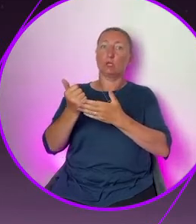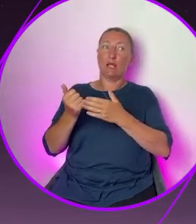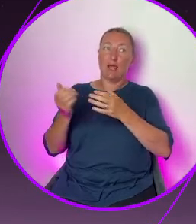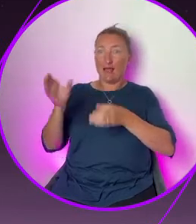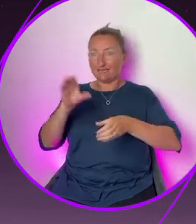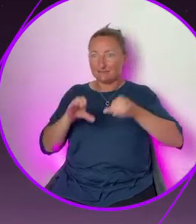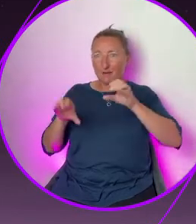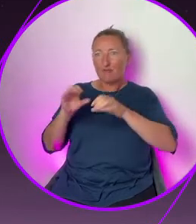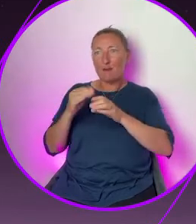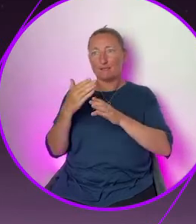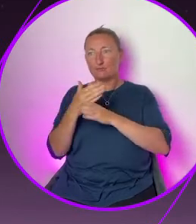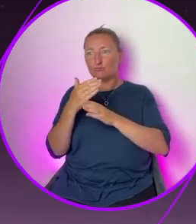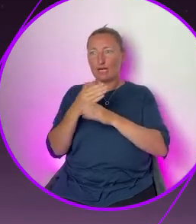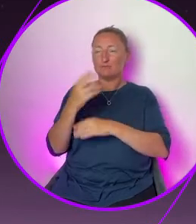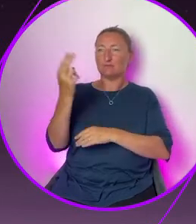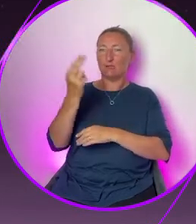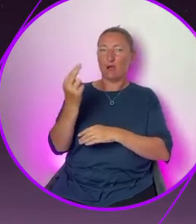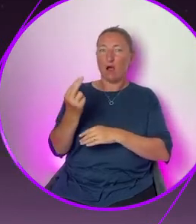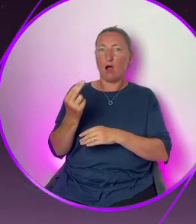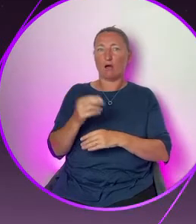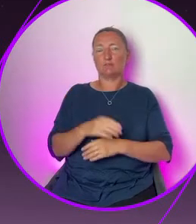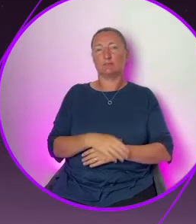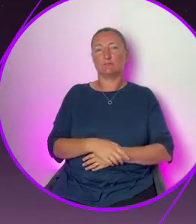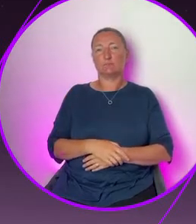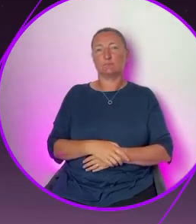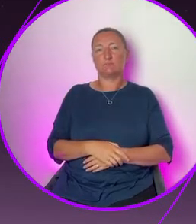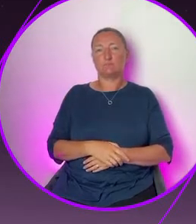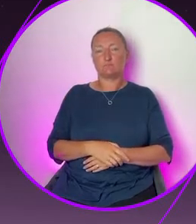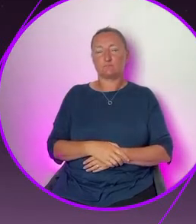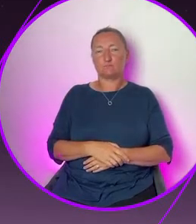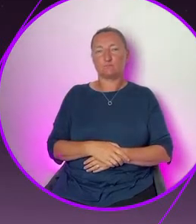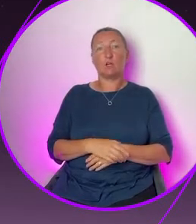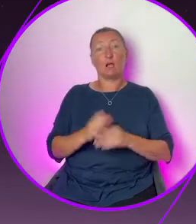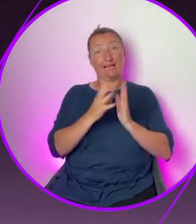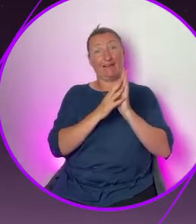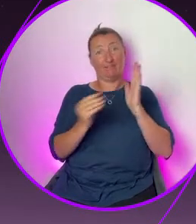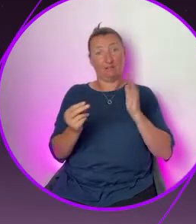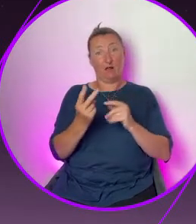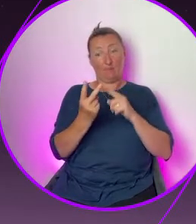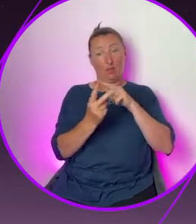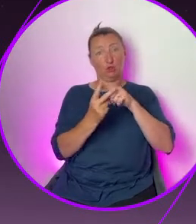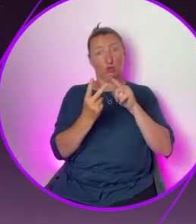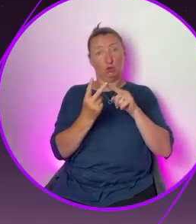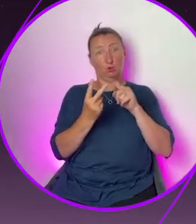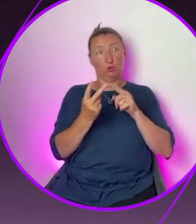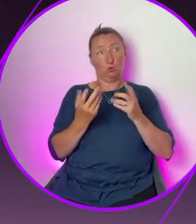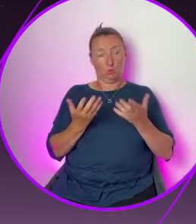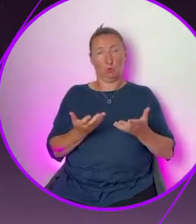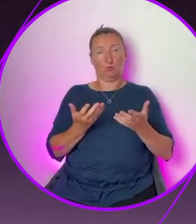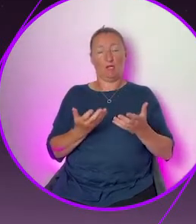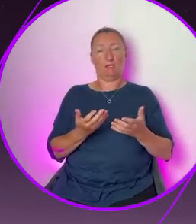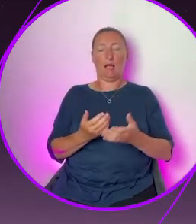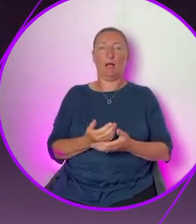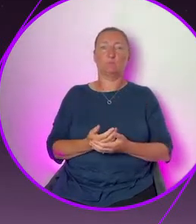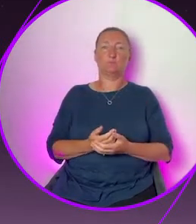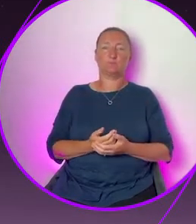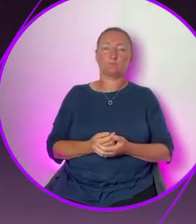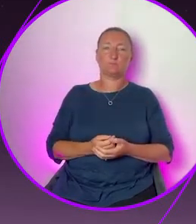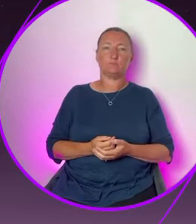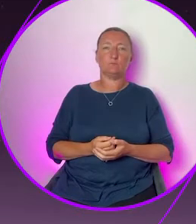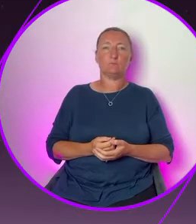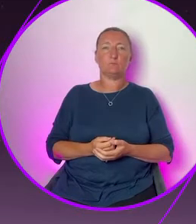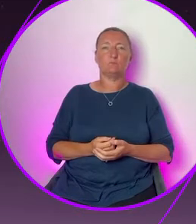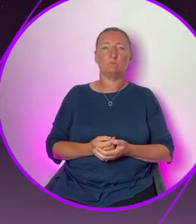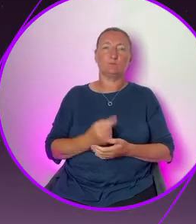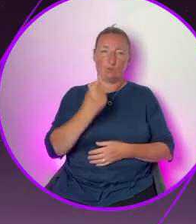experimental practices. Now, we only have time to look at 2 of the 4 that we mention here. But I think the